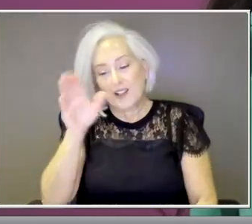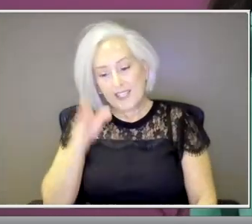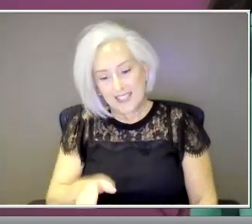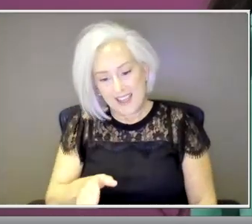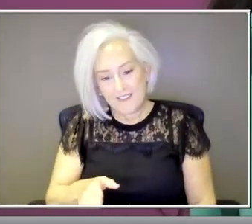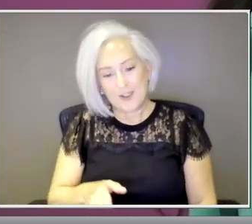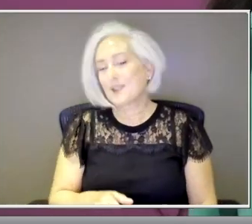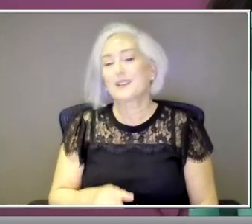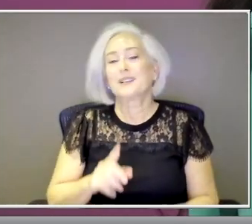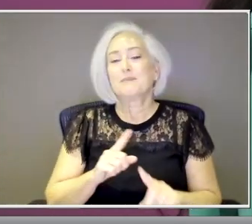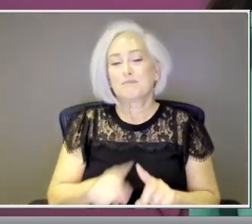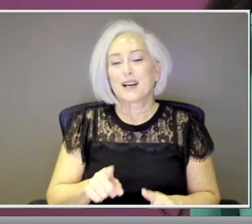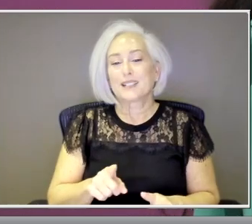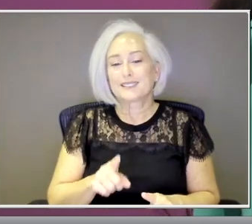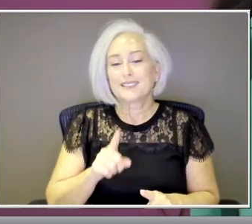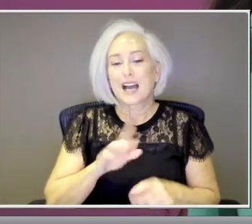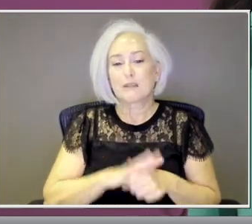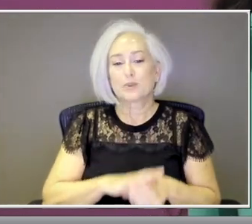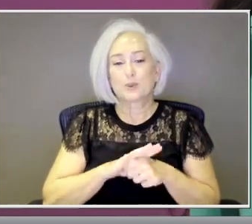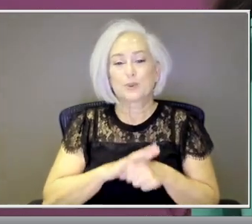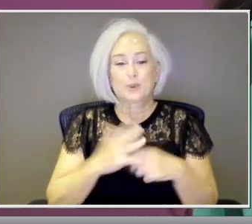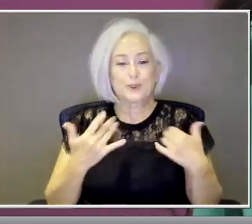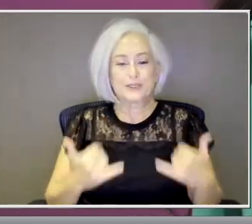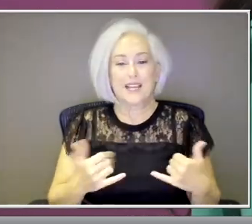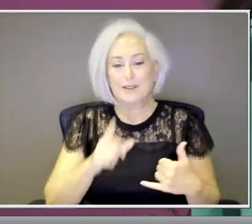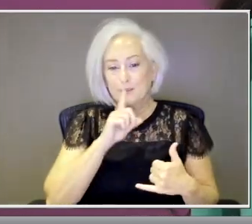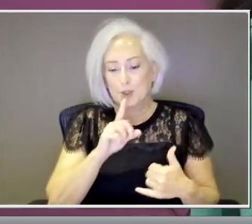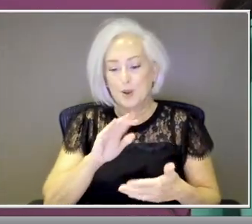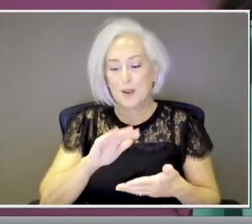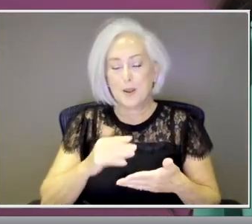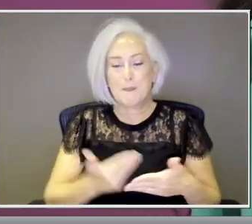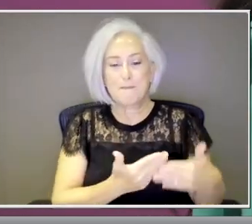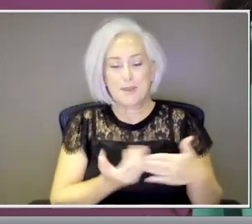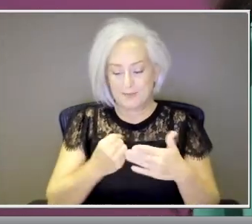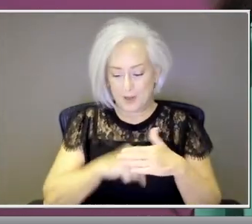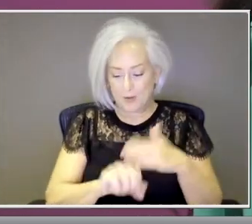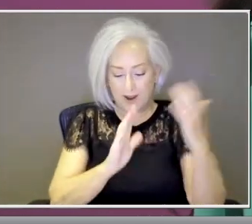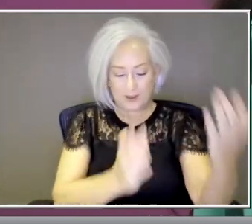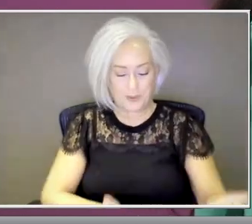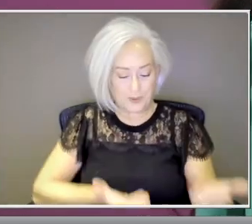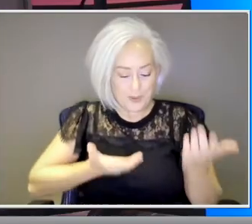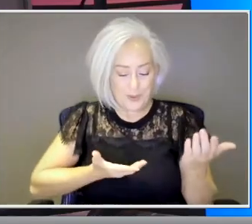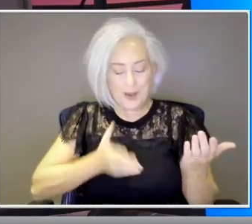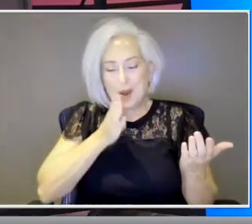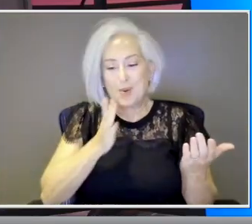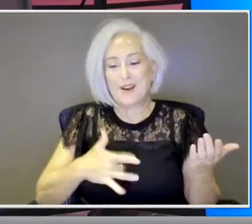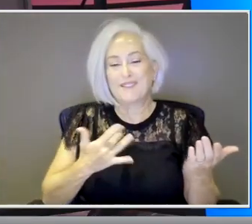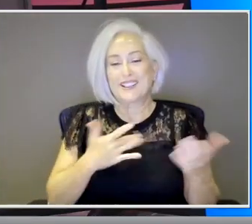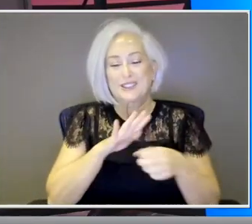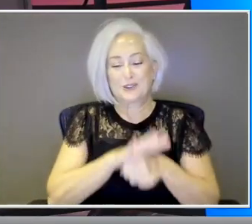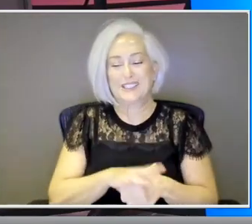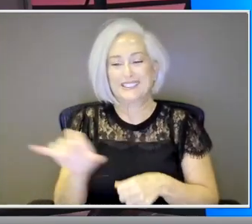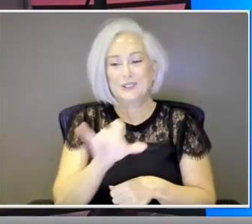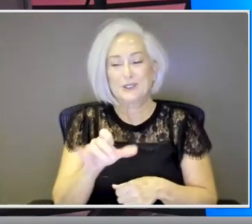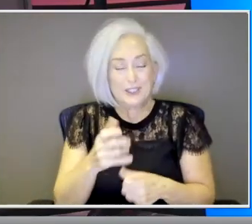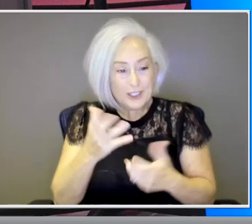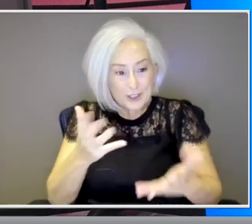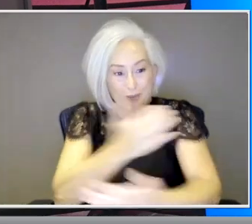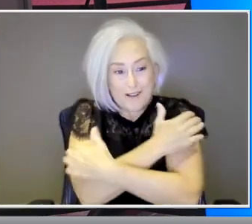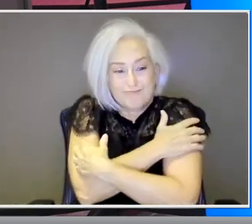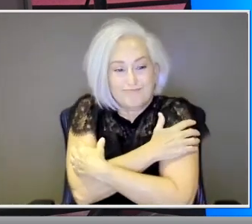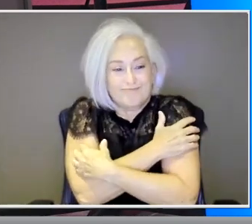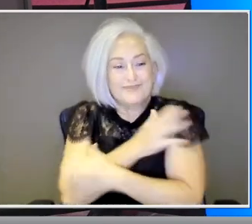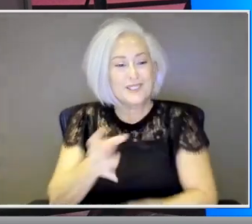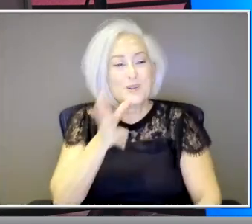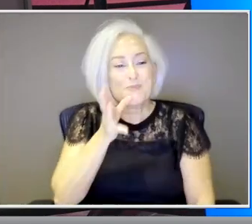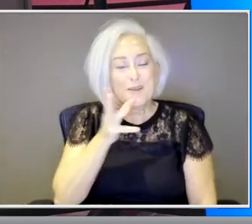I'm stressed all the time right now, and so I'm sure when the baby comes I'll be very stressed also. It must make you want to go hug your mom. Yes. I know after I